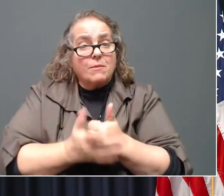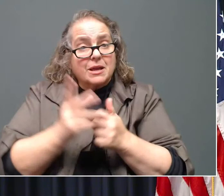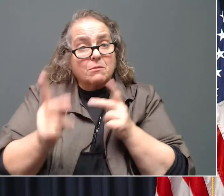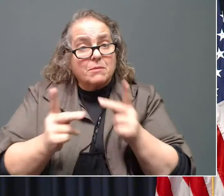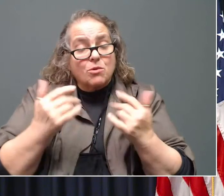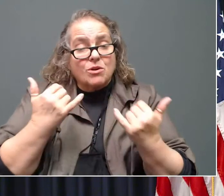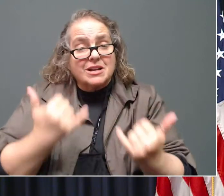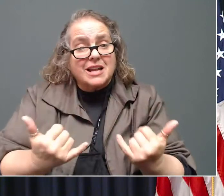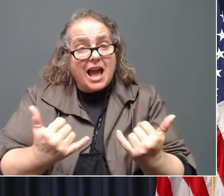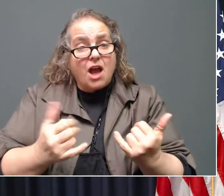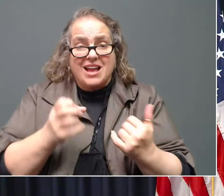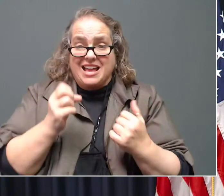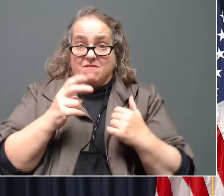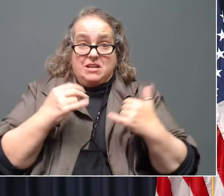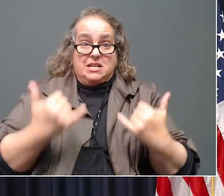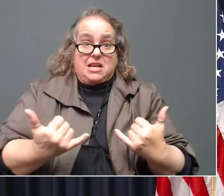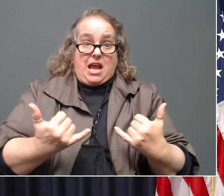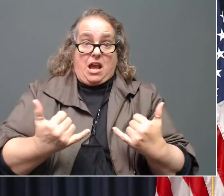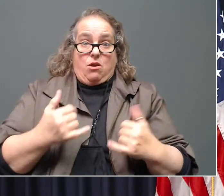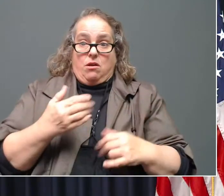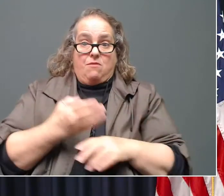more important than it's ever been.